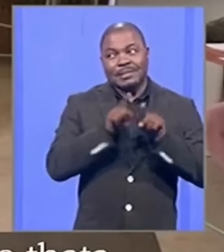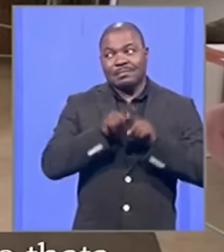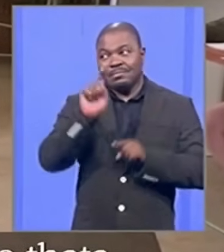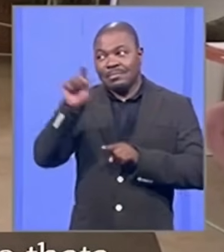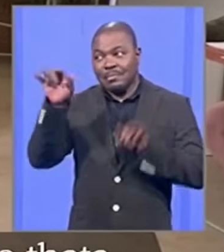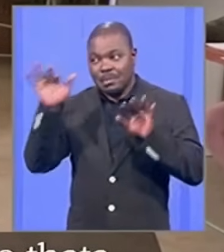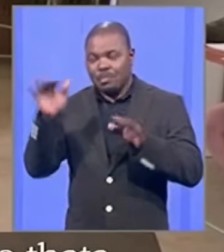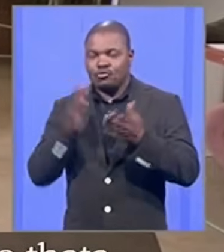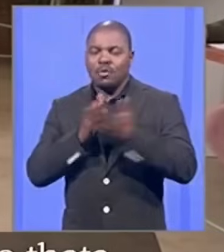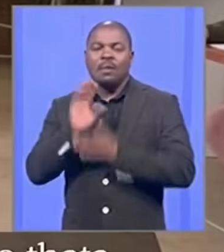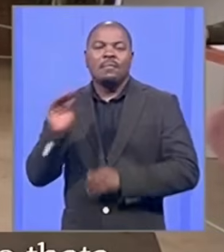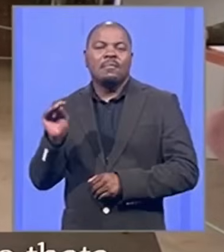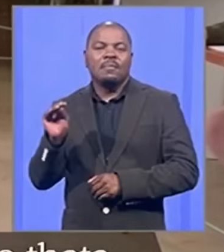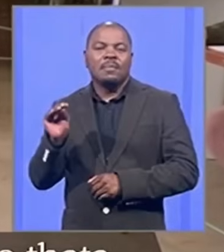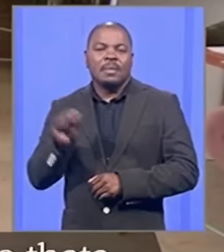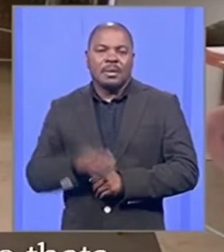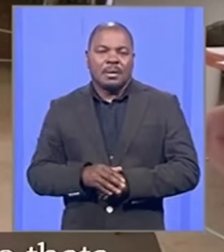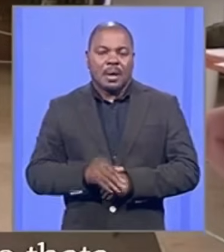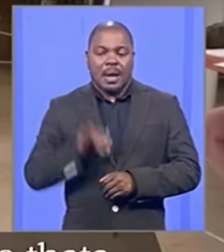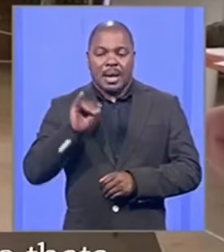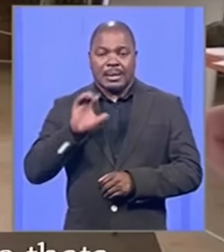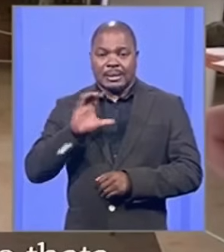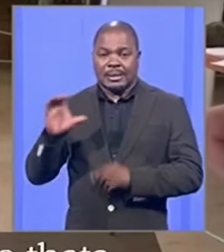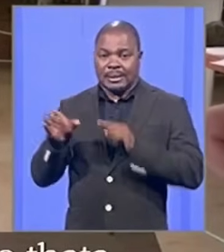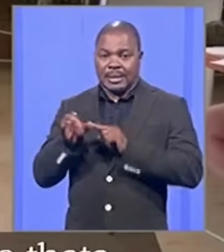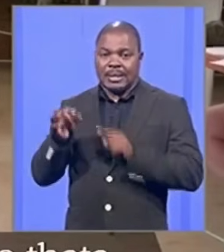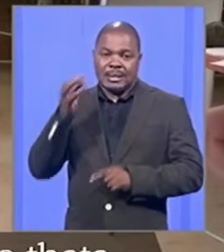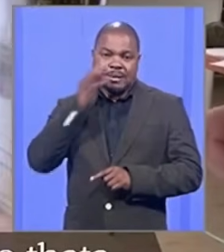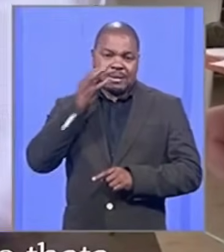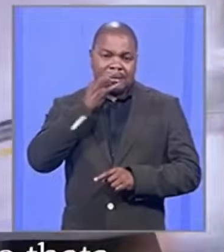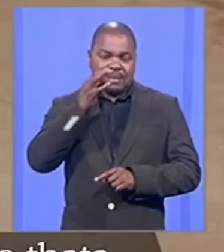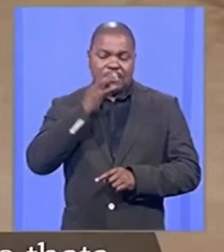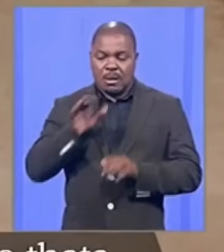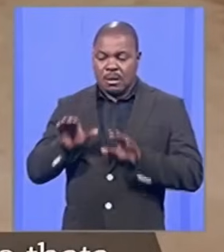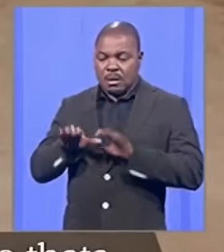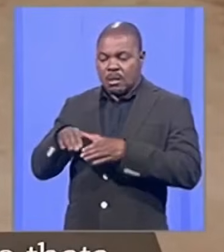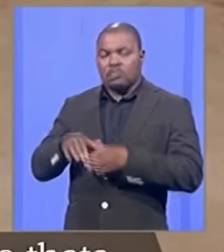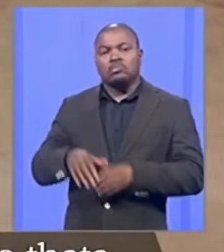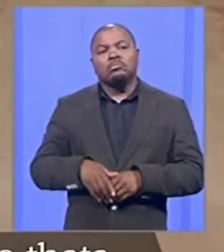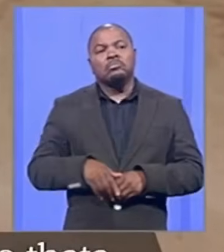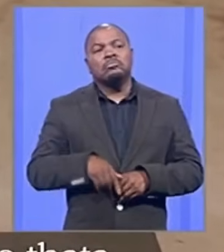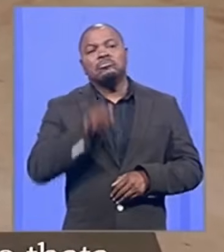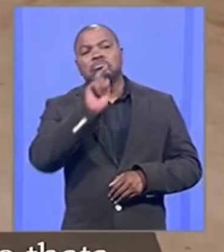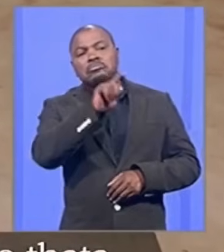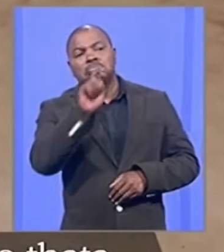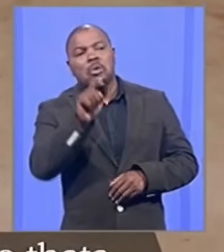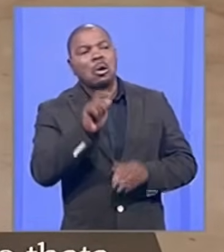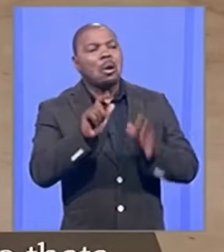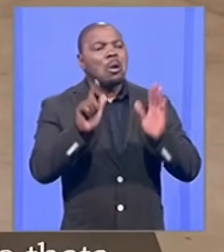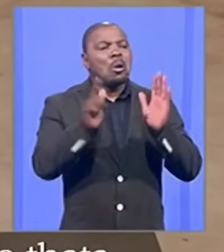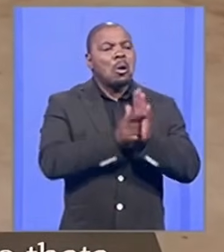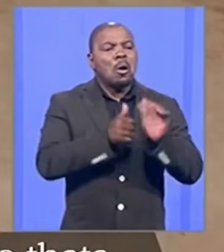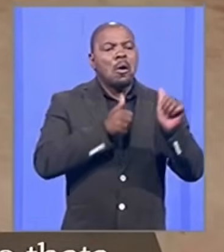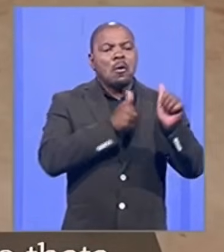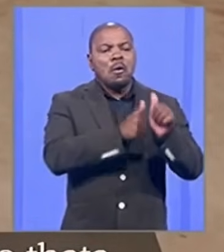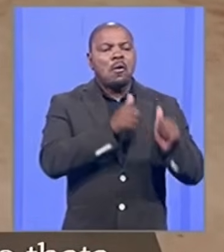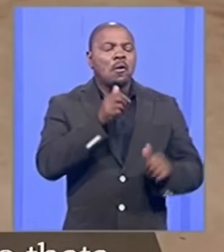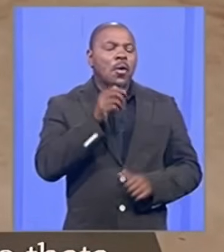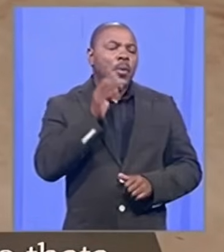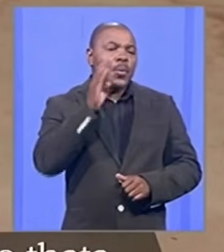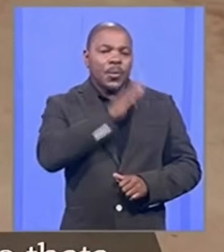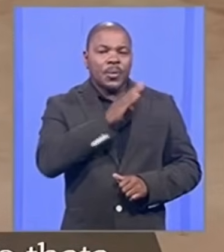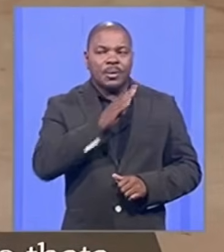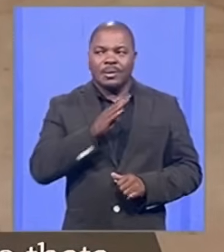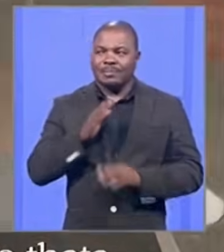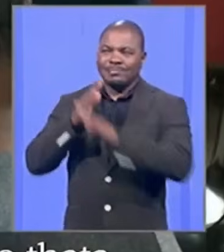na le ditshwanelo. Gape IEC ya re ga ena dithata tsa go iletsa bao ba sa obameleng melao ya ditlhopho ntle fela le